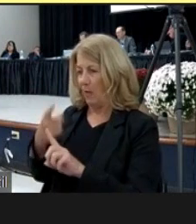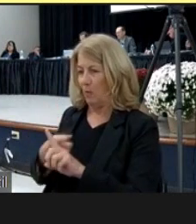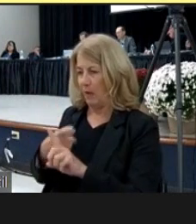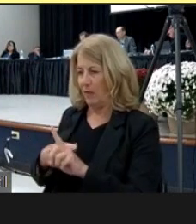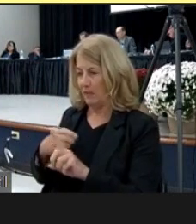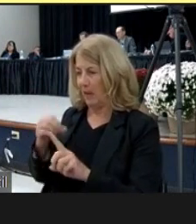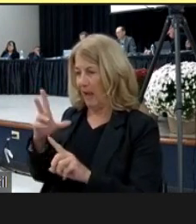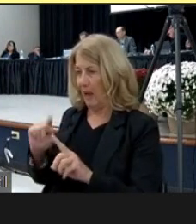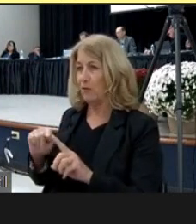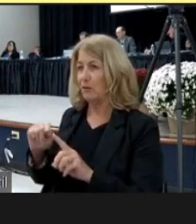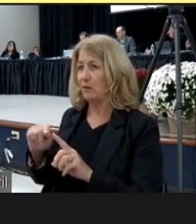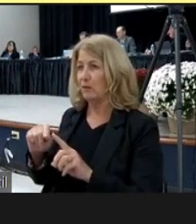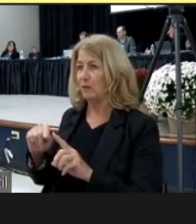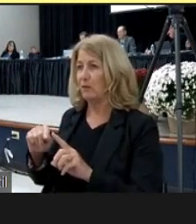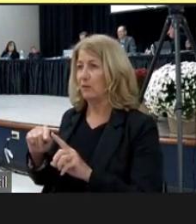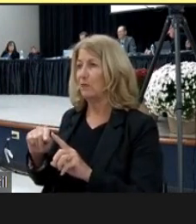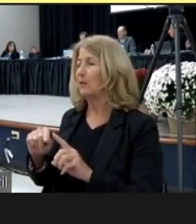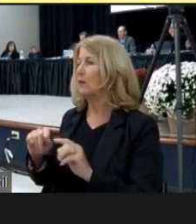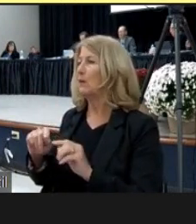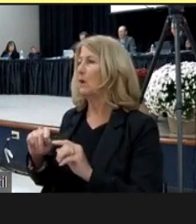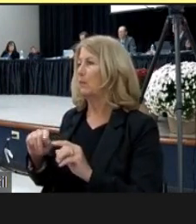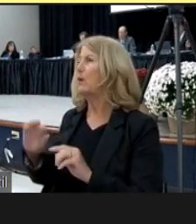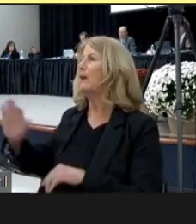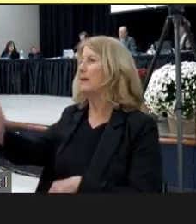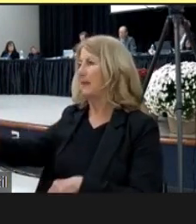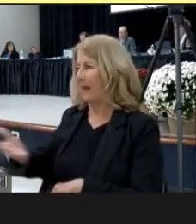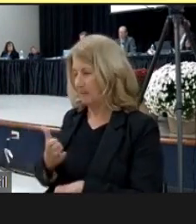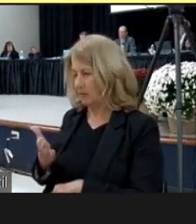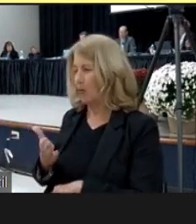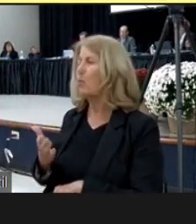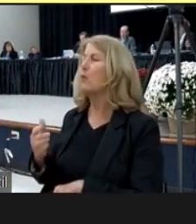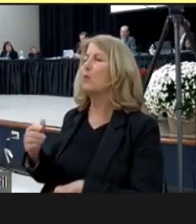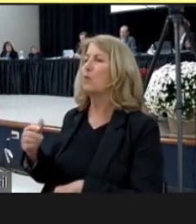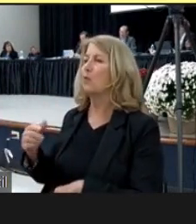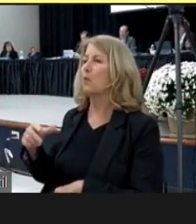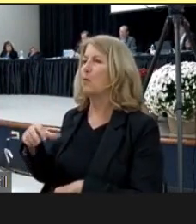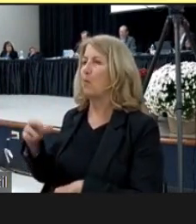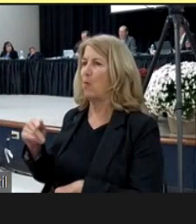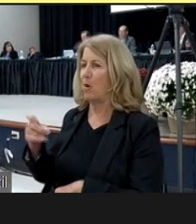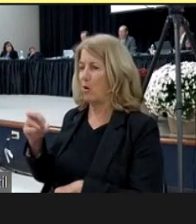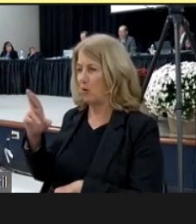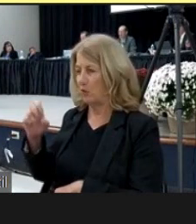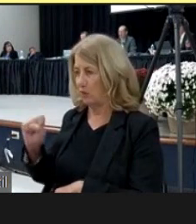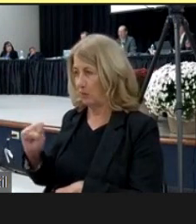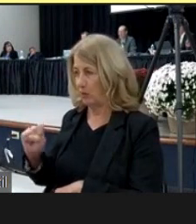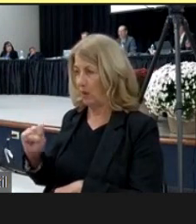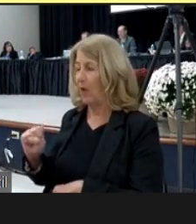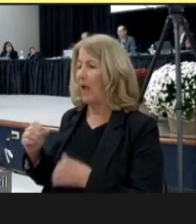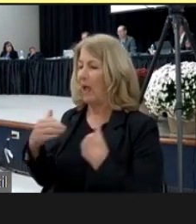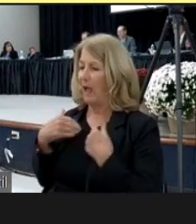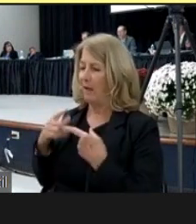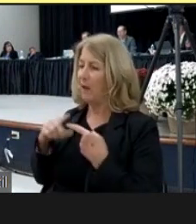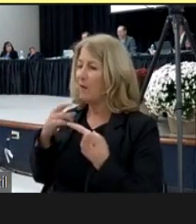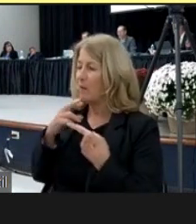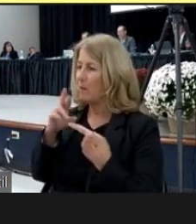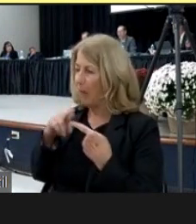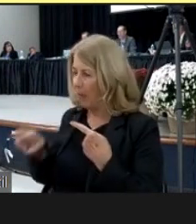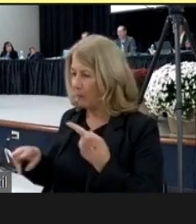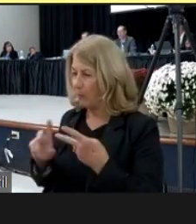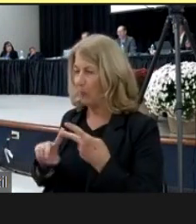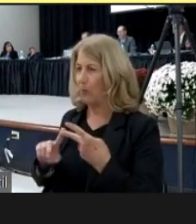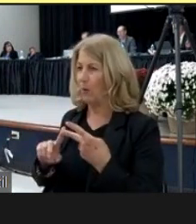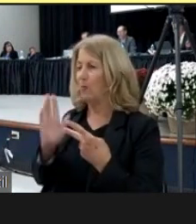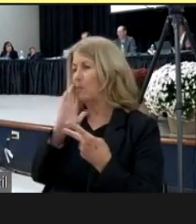full kitchen. Full kitchen. Because once you have a full kitchen, because it currently can have a bathroom, you have a bedroom, you can have some living space in